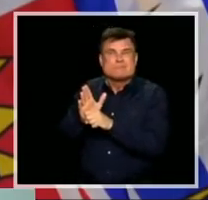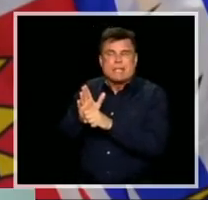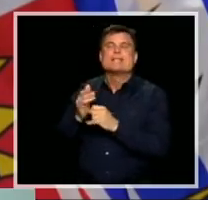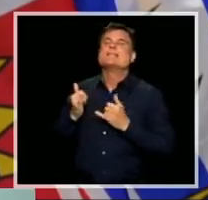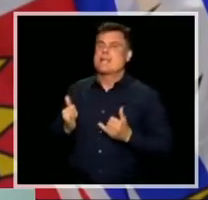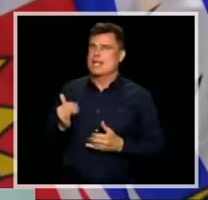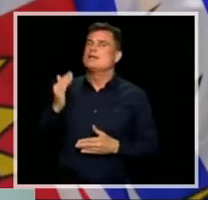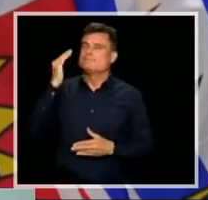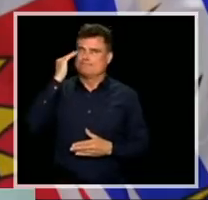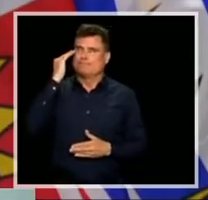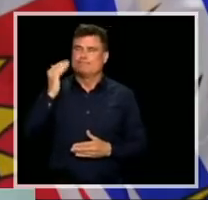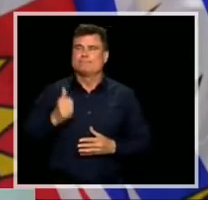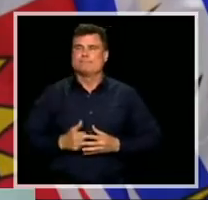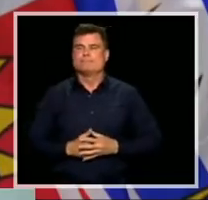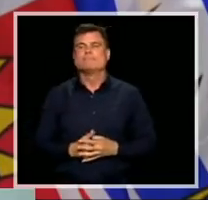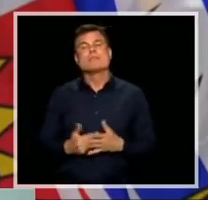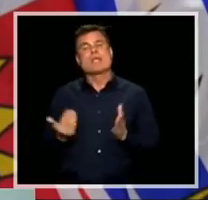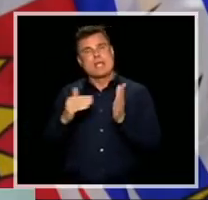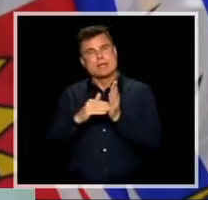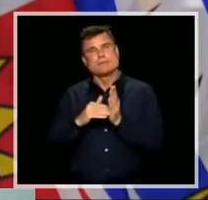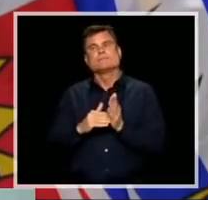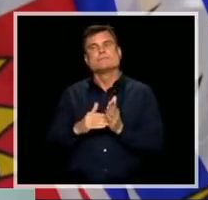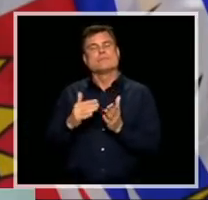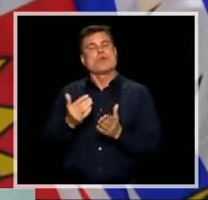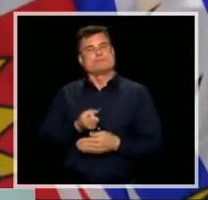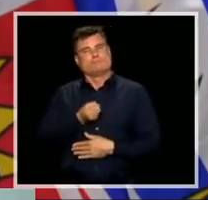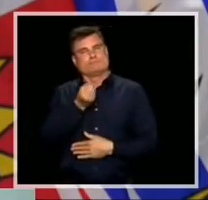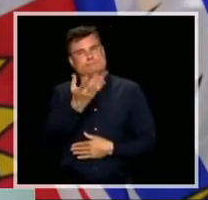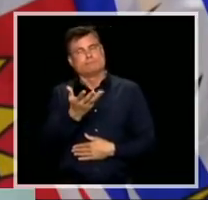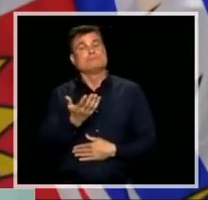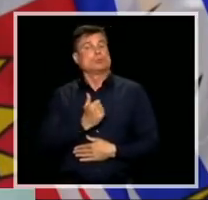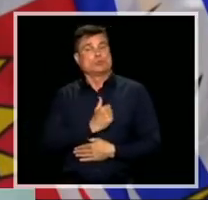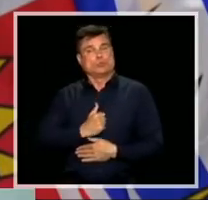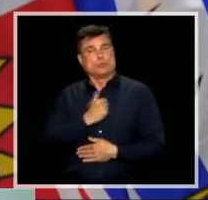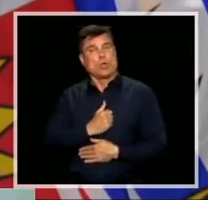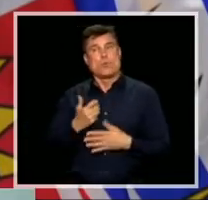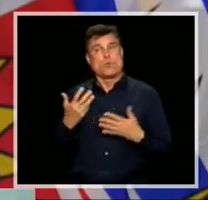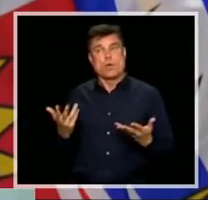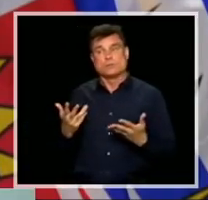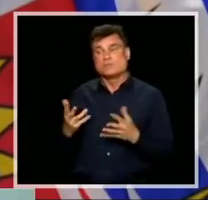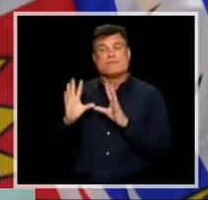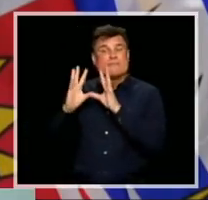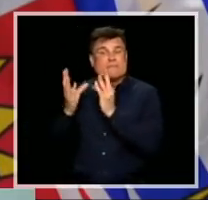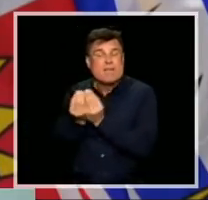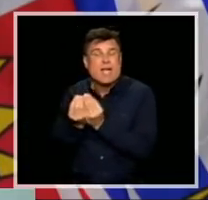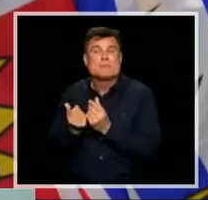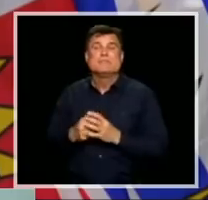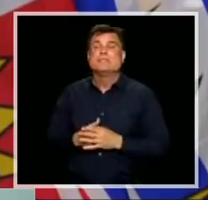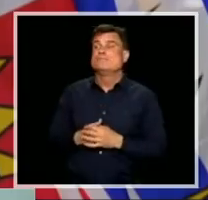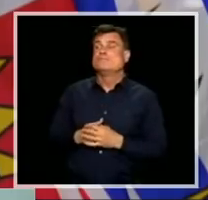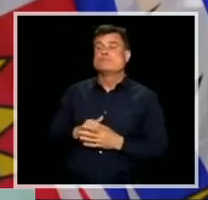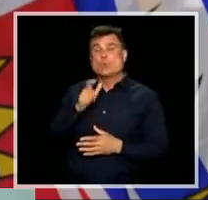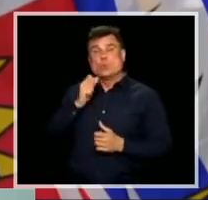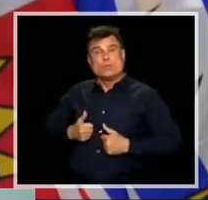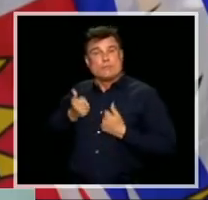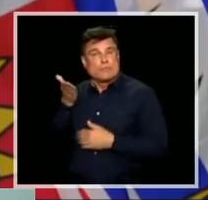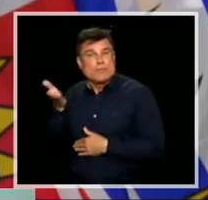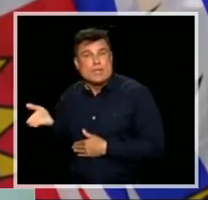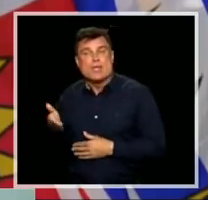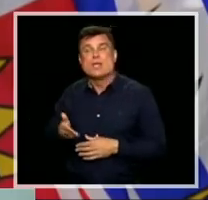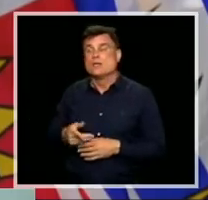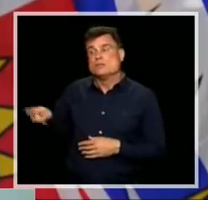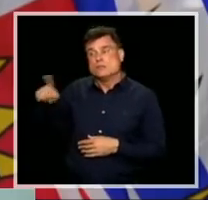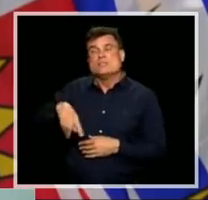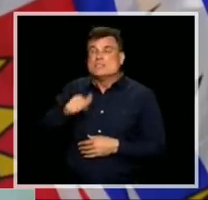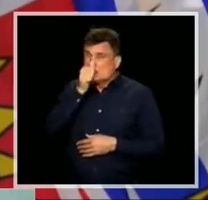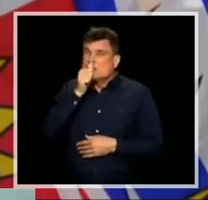now. So that means we now have 228 active cases in the province. Of those, 35 people are